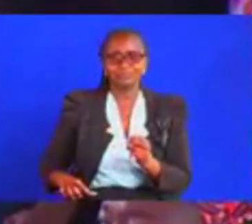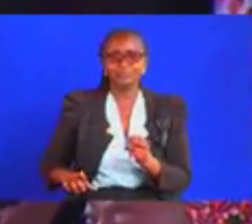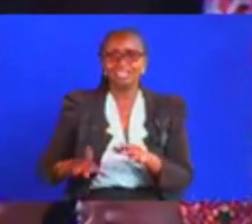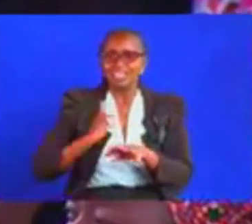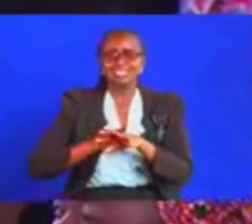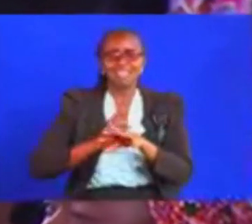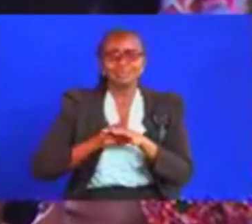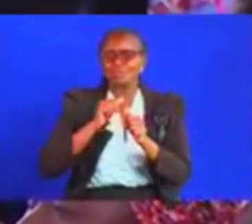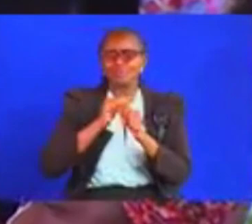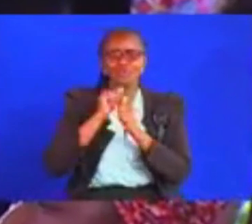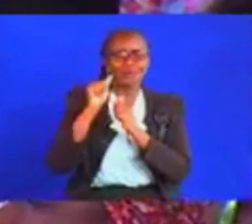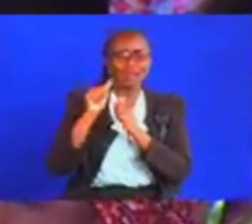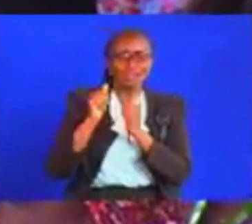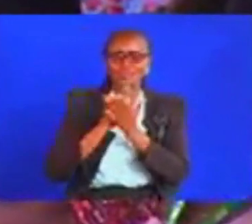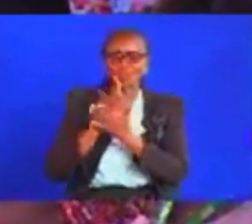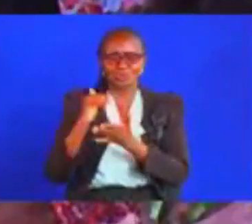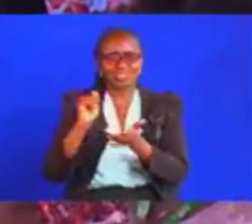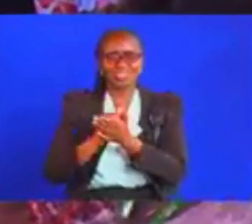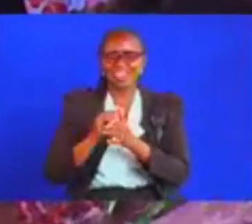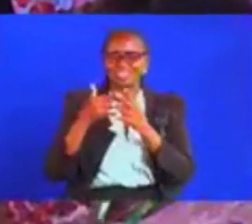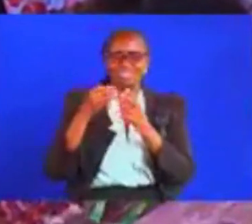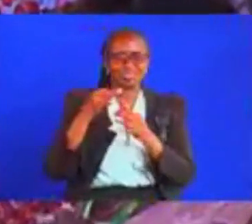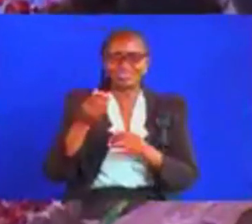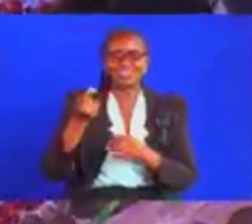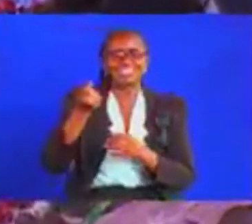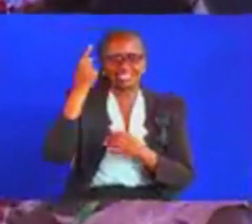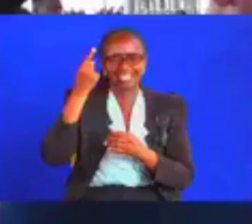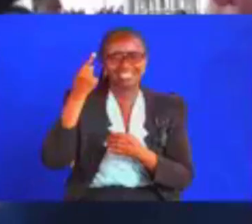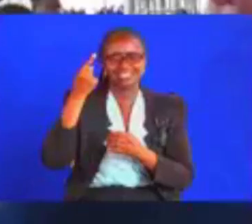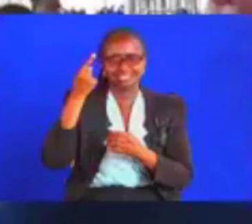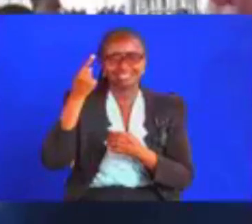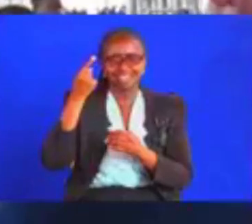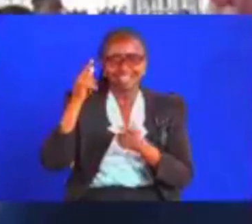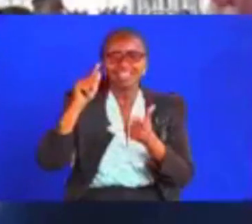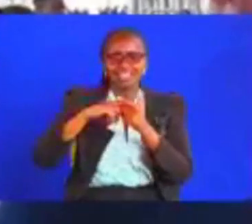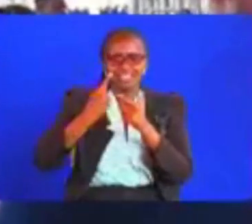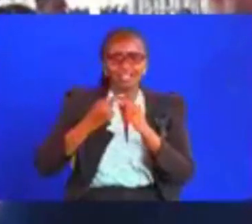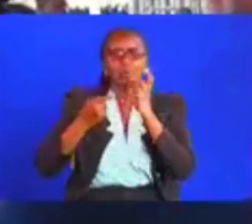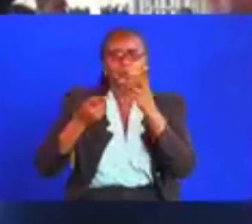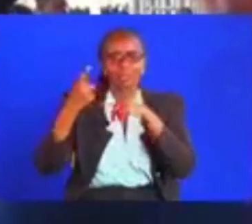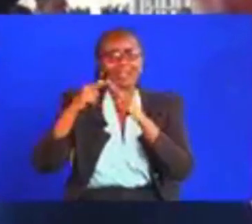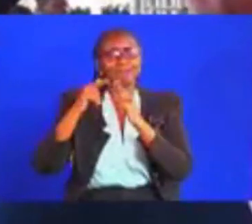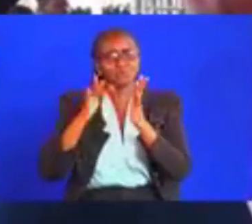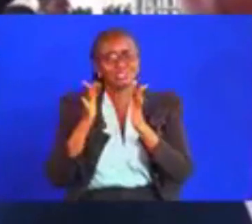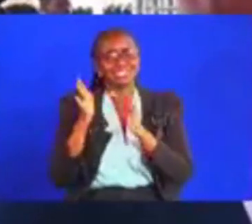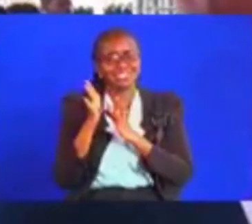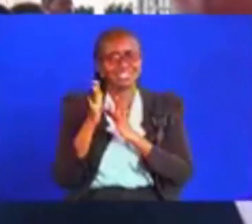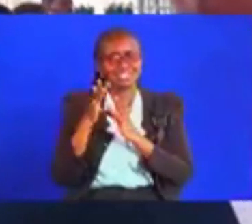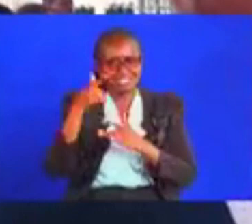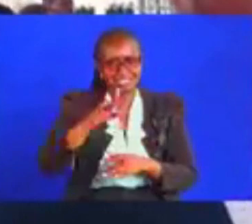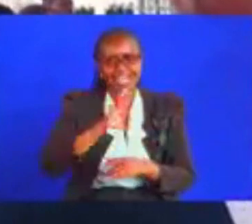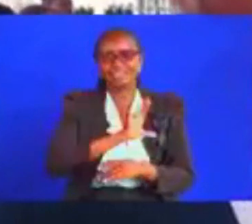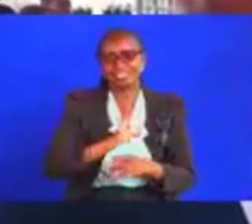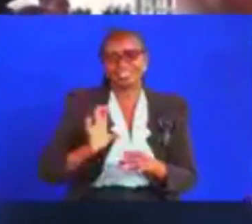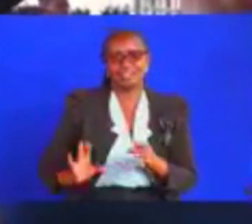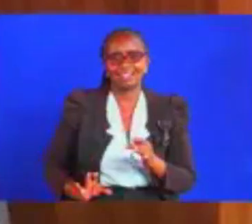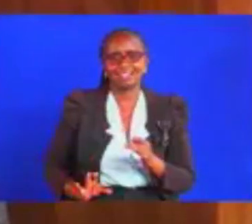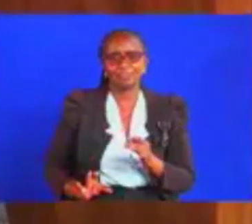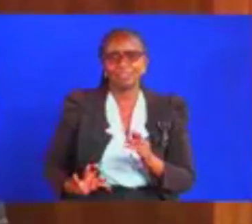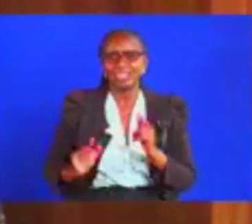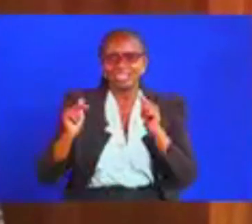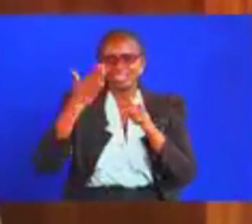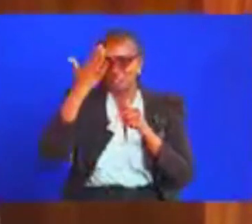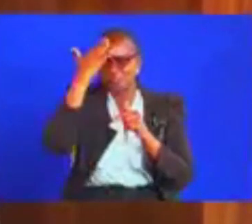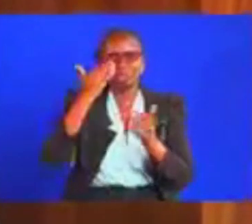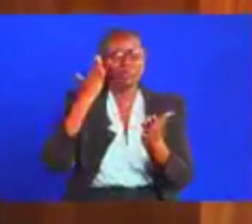you pass through that gate of understanding his lordship, then you come to Jesus the Christ. This is when you